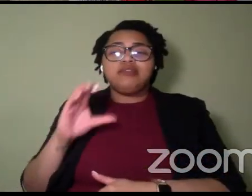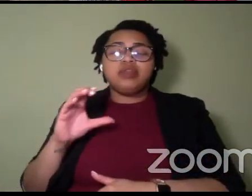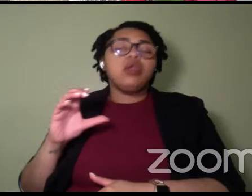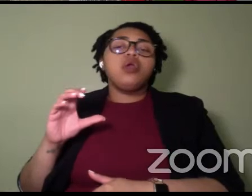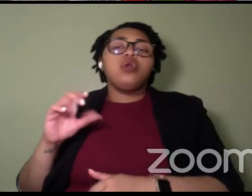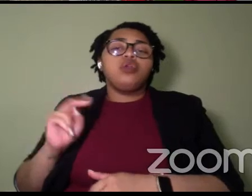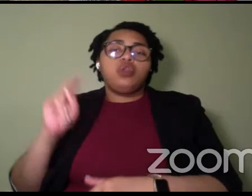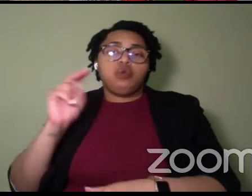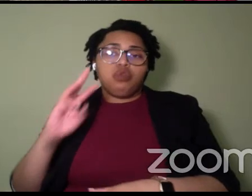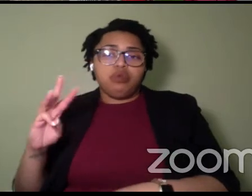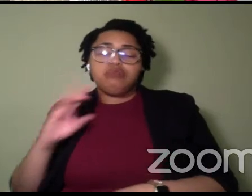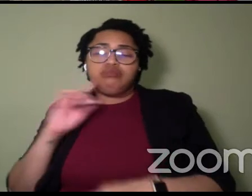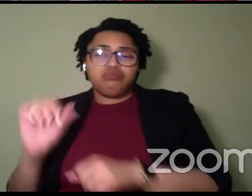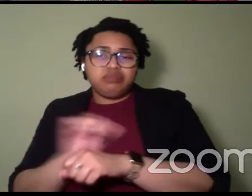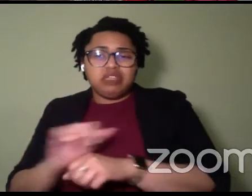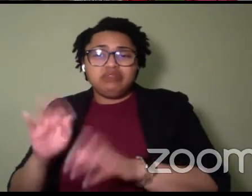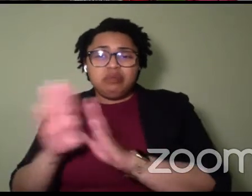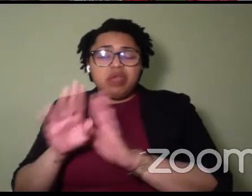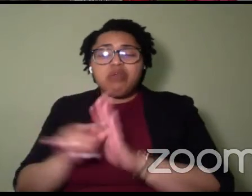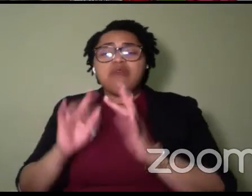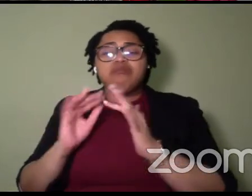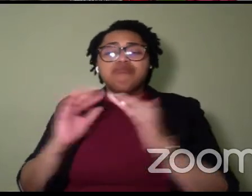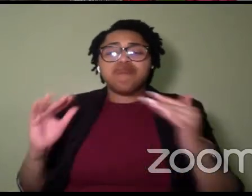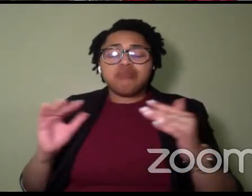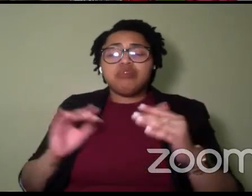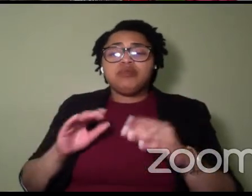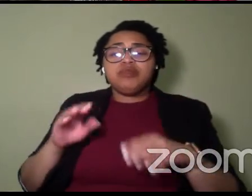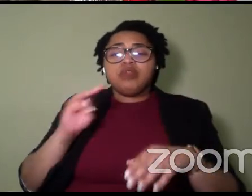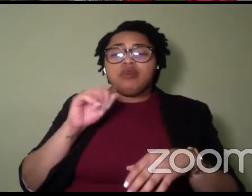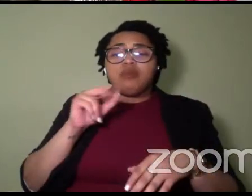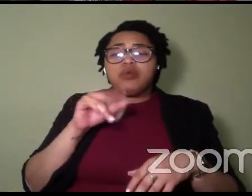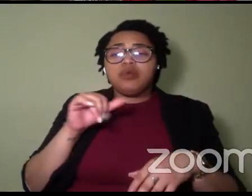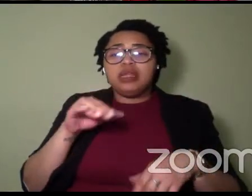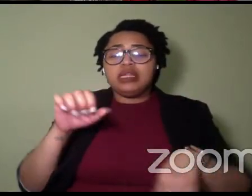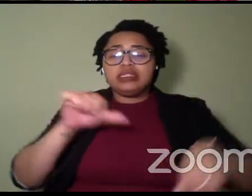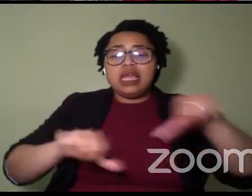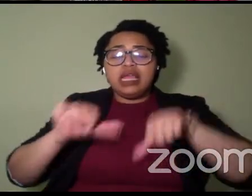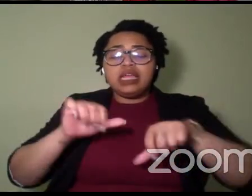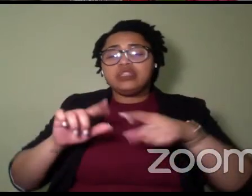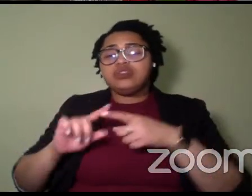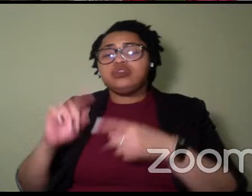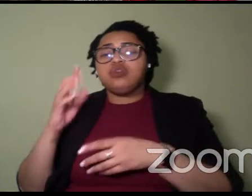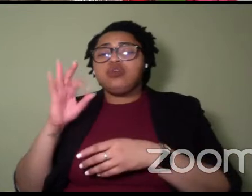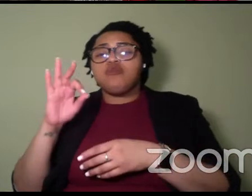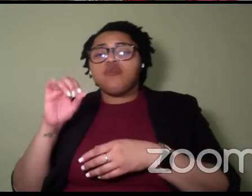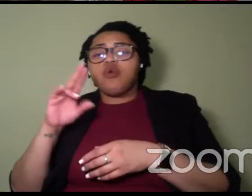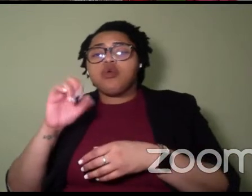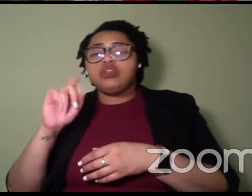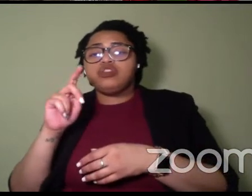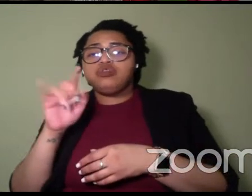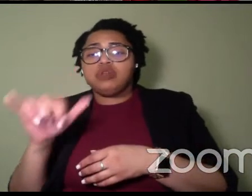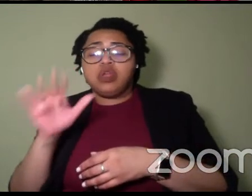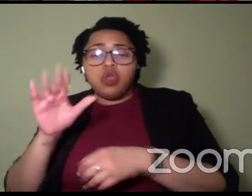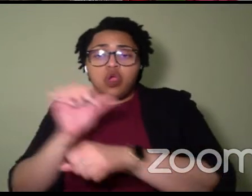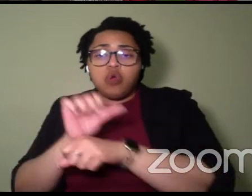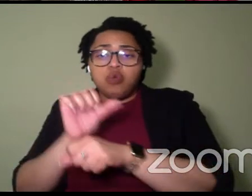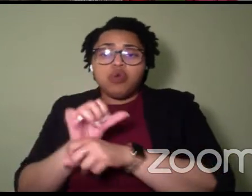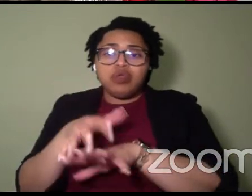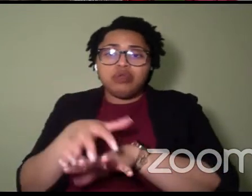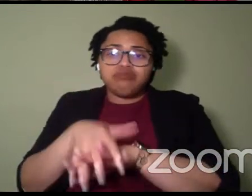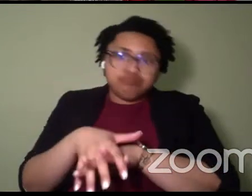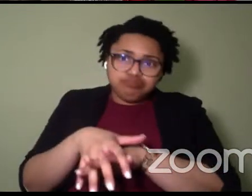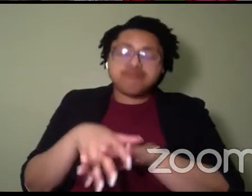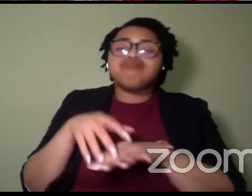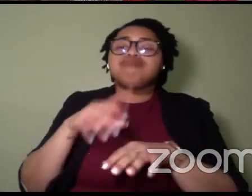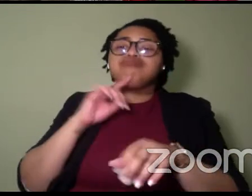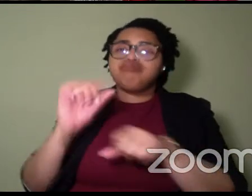background ranging from marine sciences to forestry. Her work is grounded in Indigenous cultures and